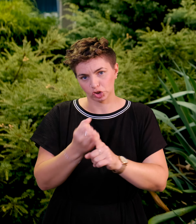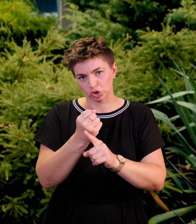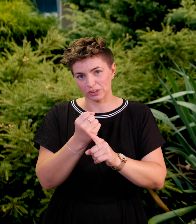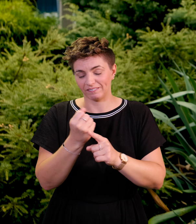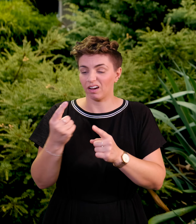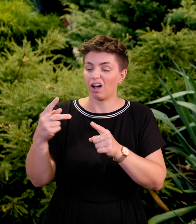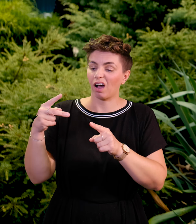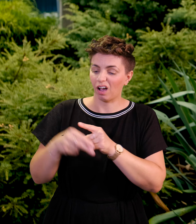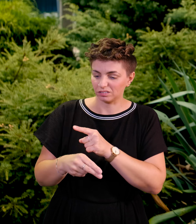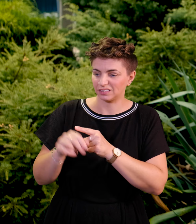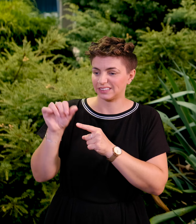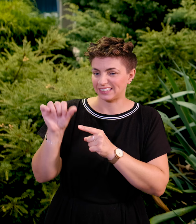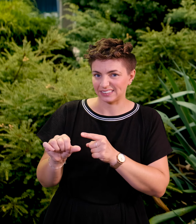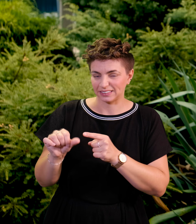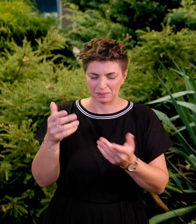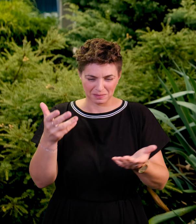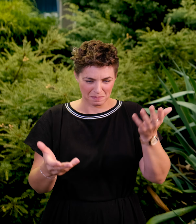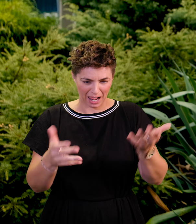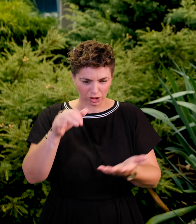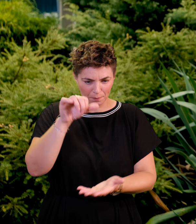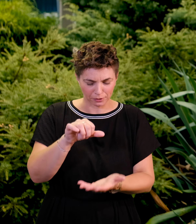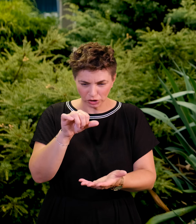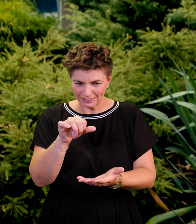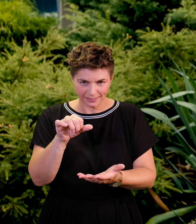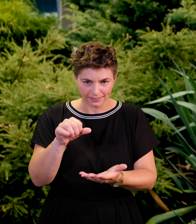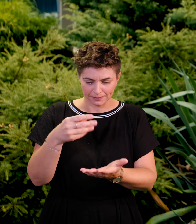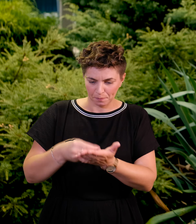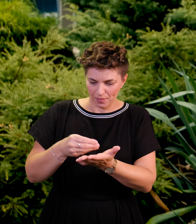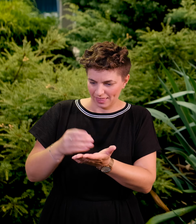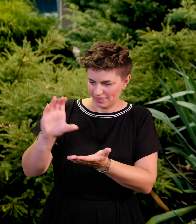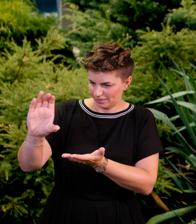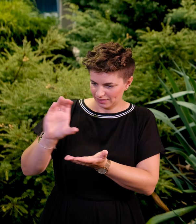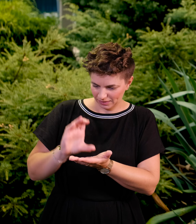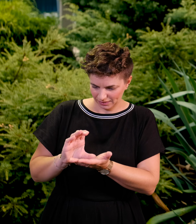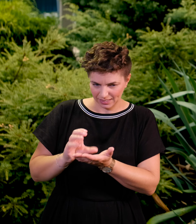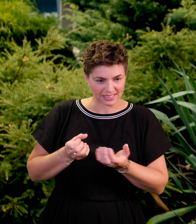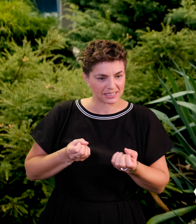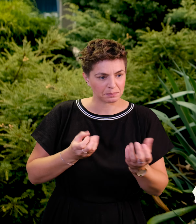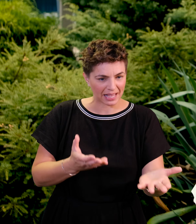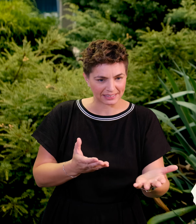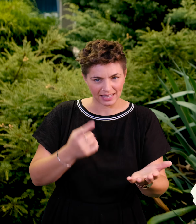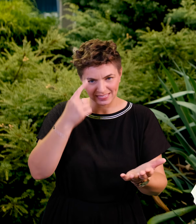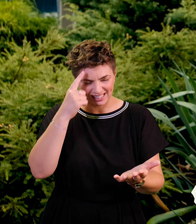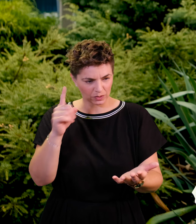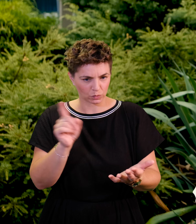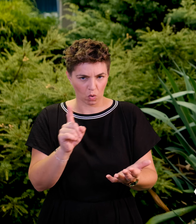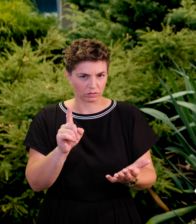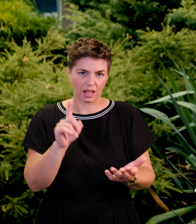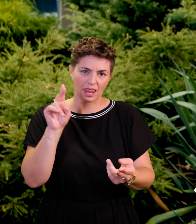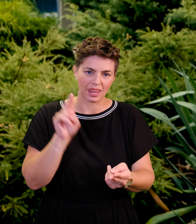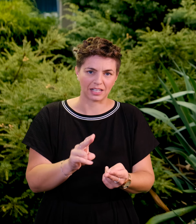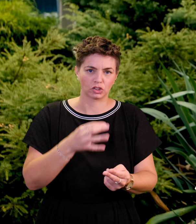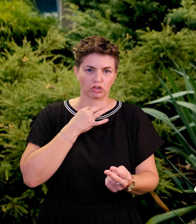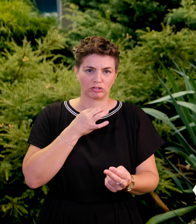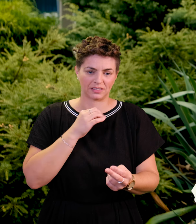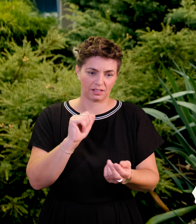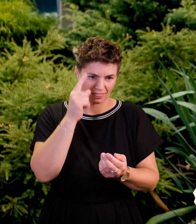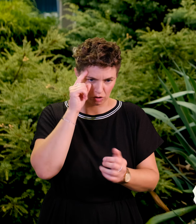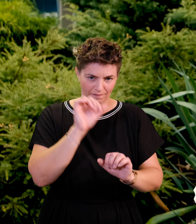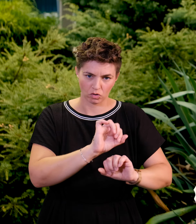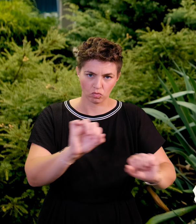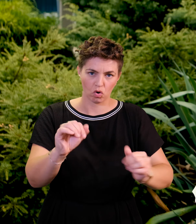cuts that we need to make, balance the budget, the money we have available to spend, and also the least worst impact in terms of the safety